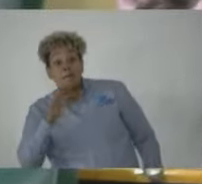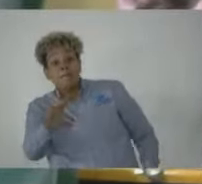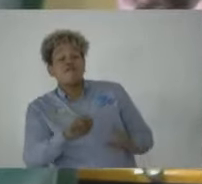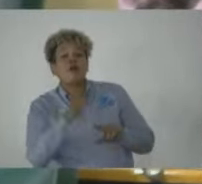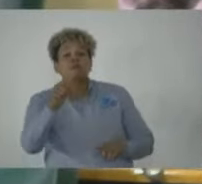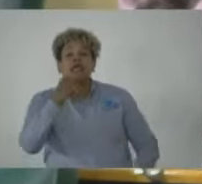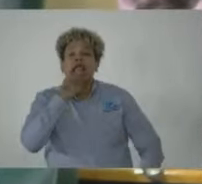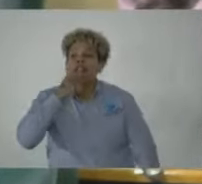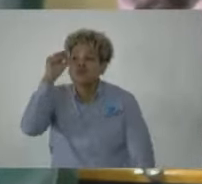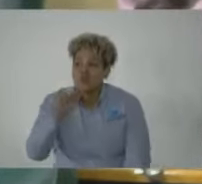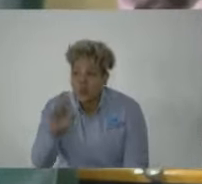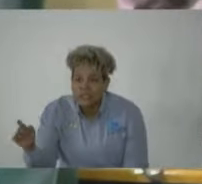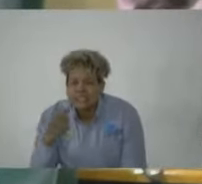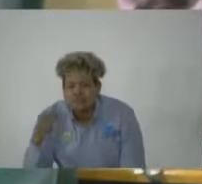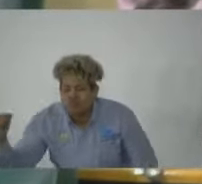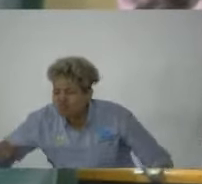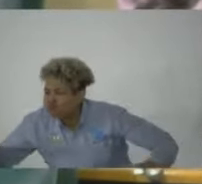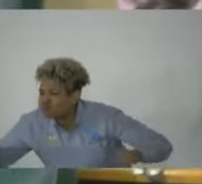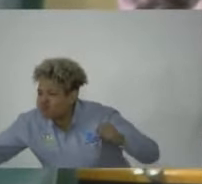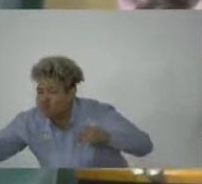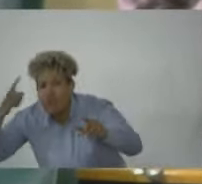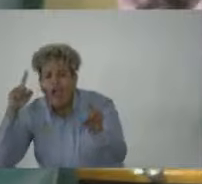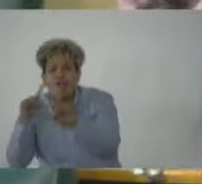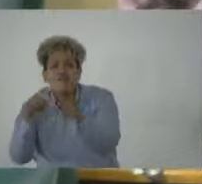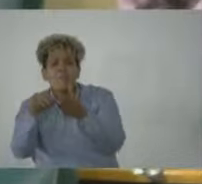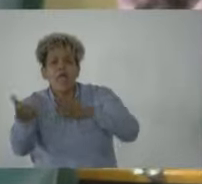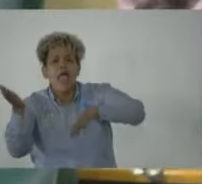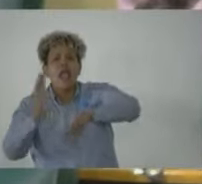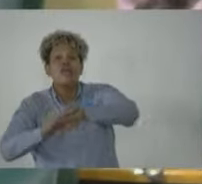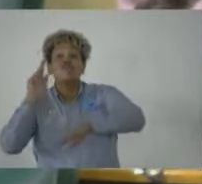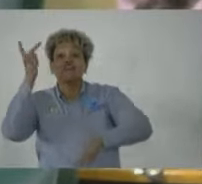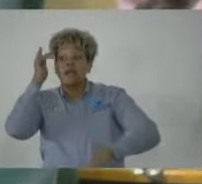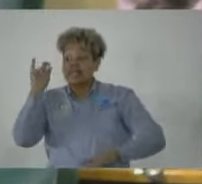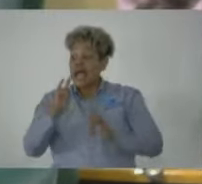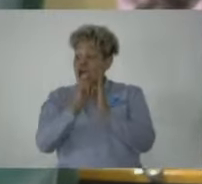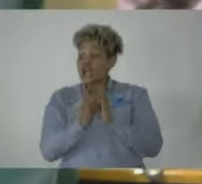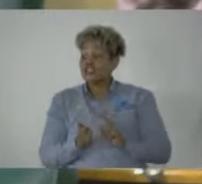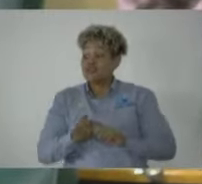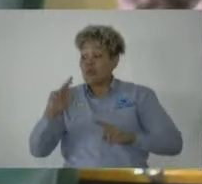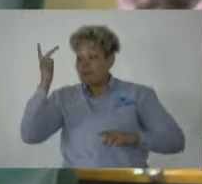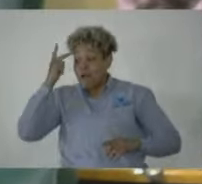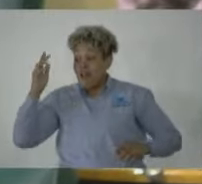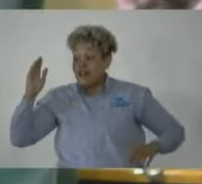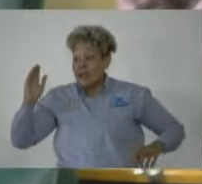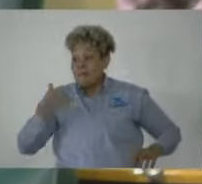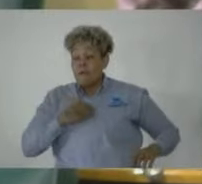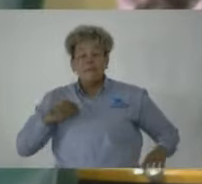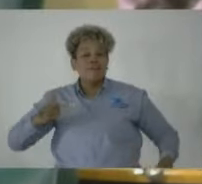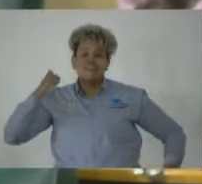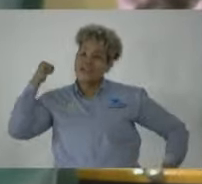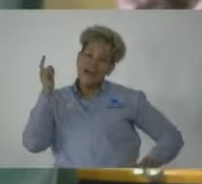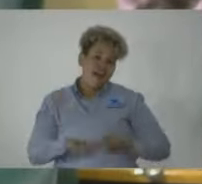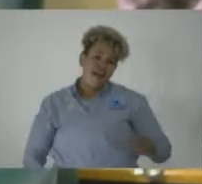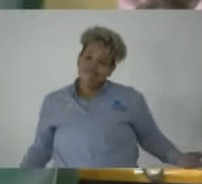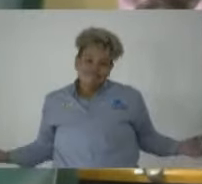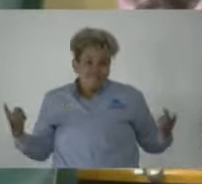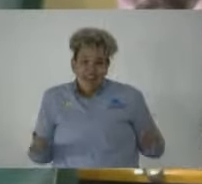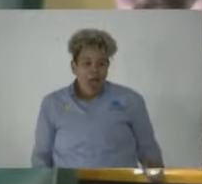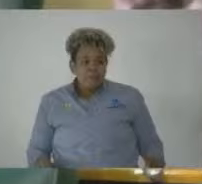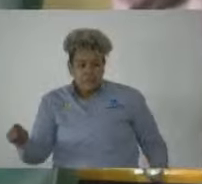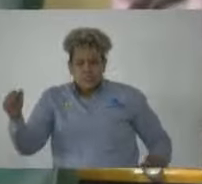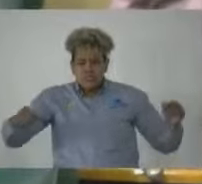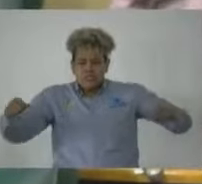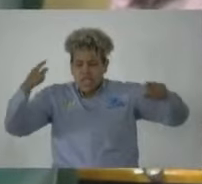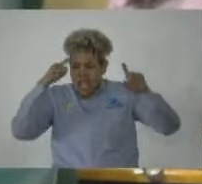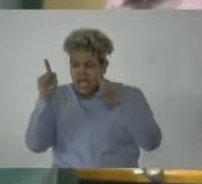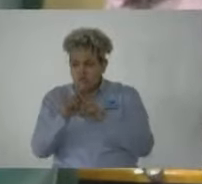St. Andrew Southeastern, that adjustment for parliamentarians would not have happened. Which is why I met